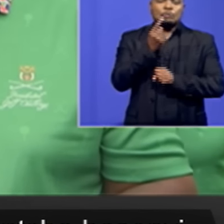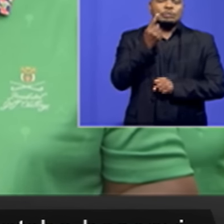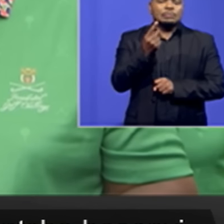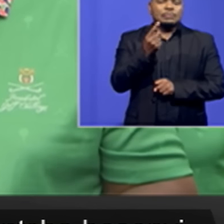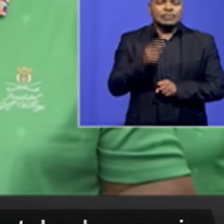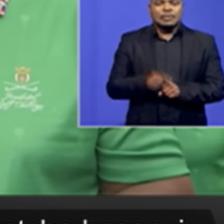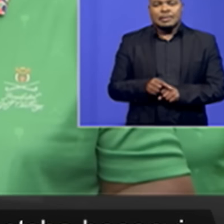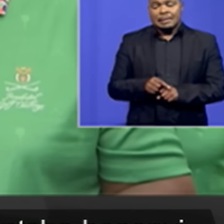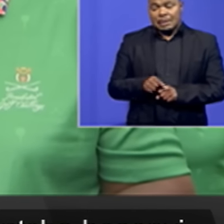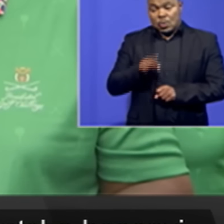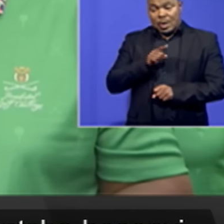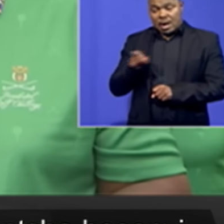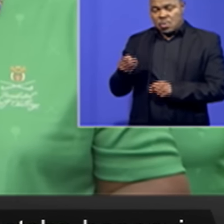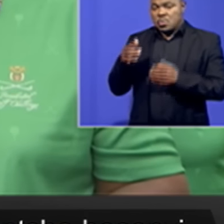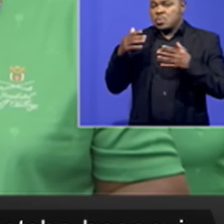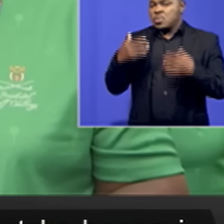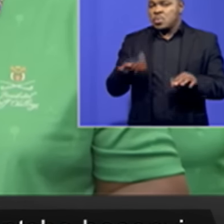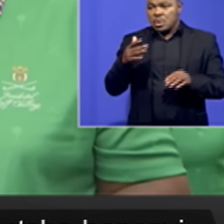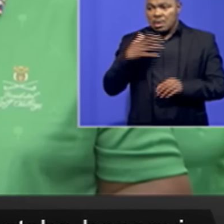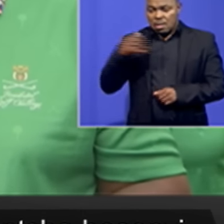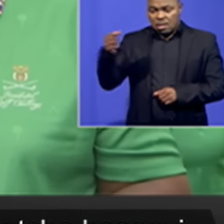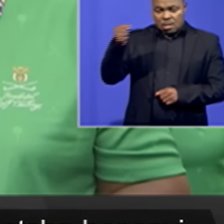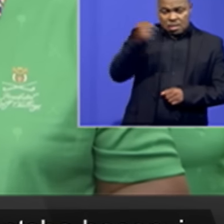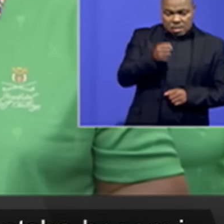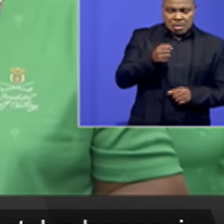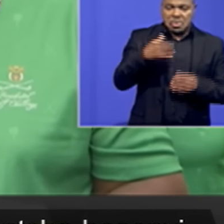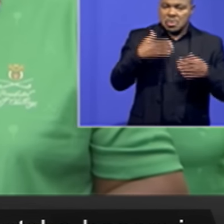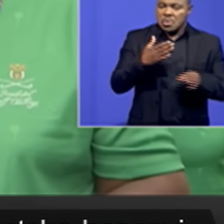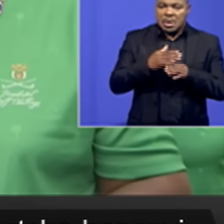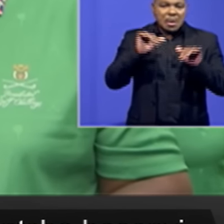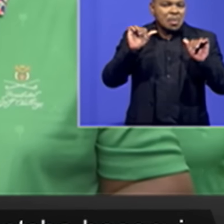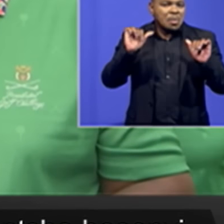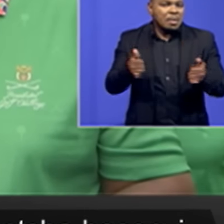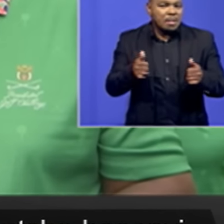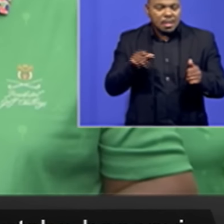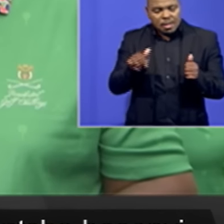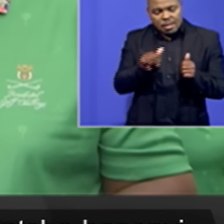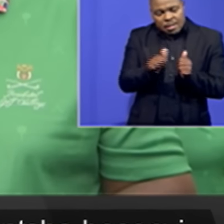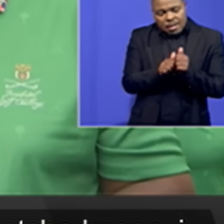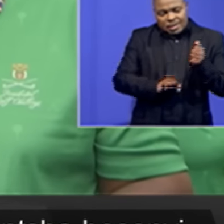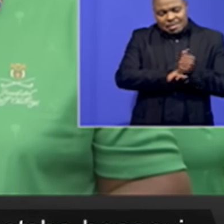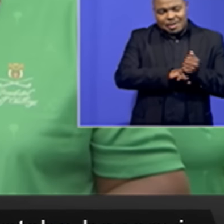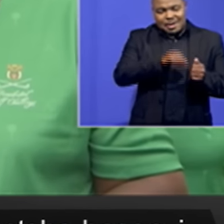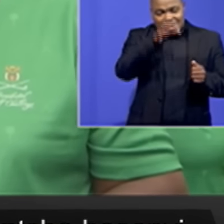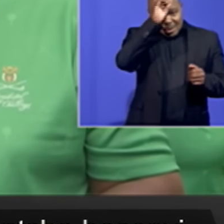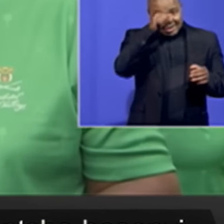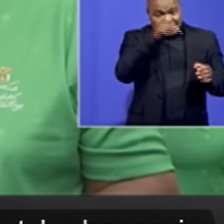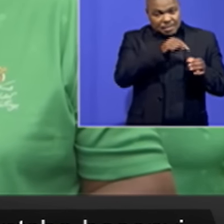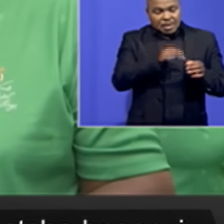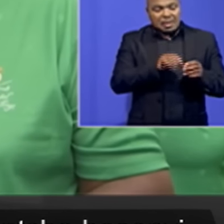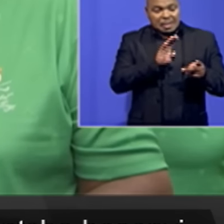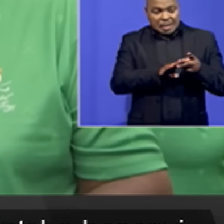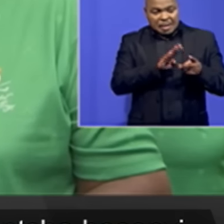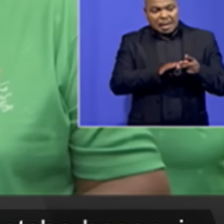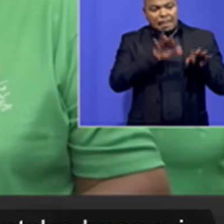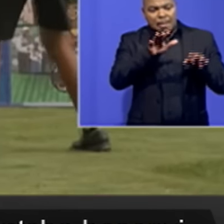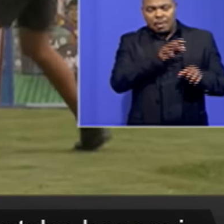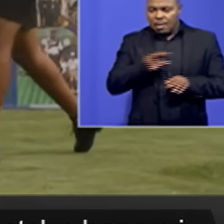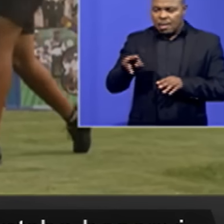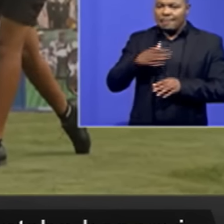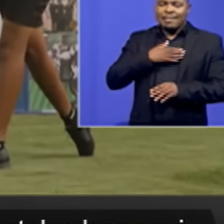done extremely well whenever they have been deployed alongside the police, and they give confidence to our